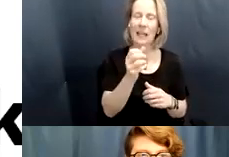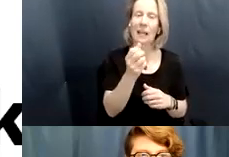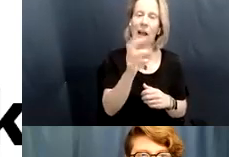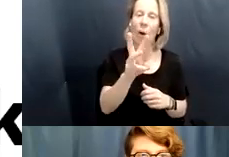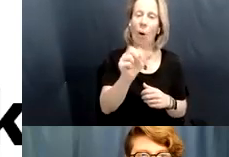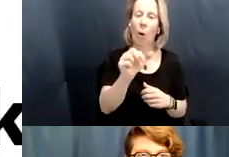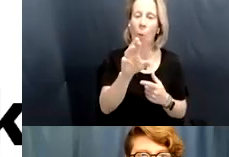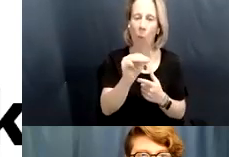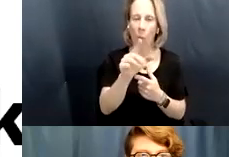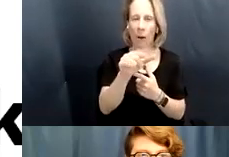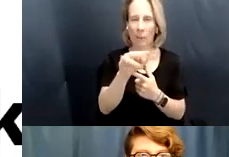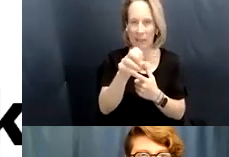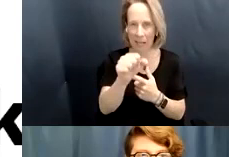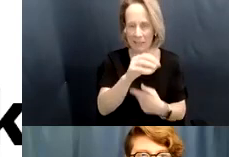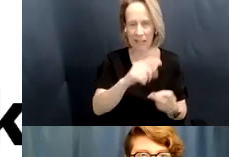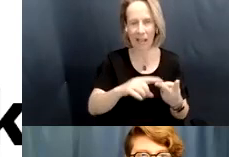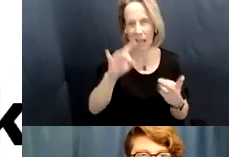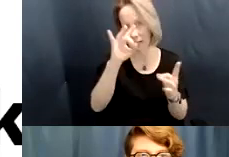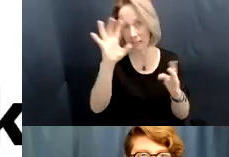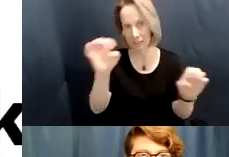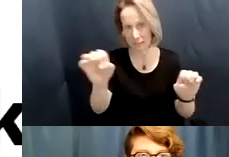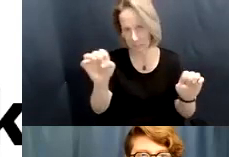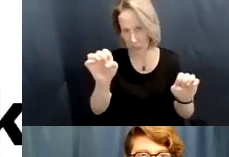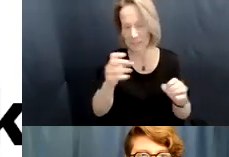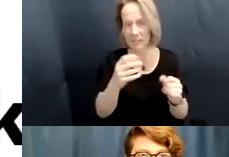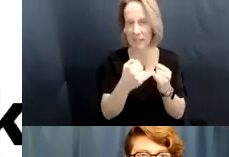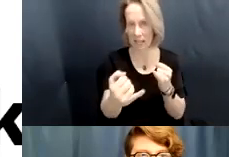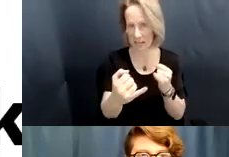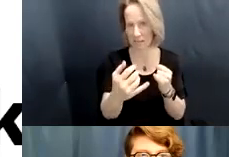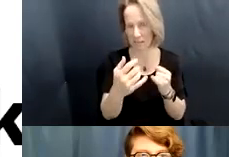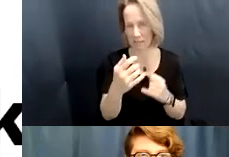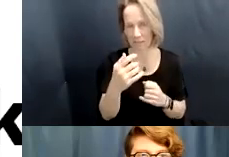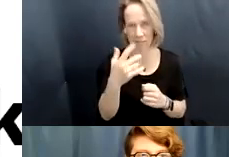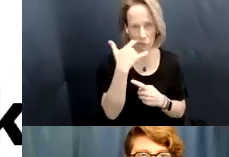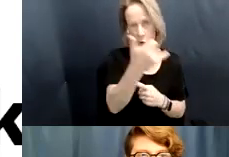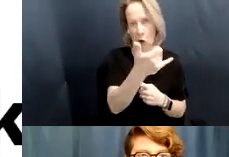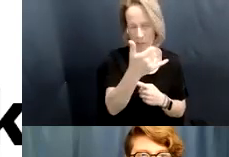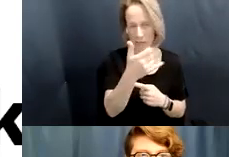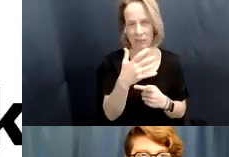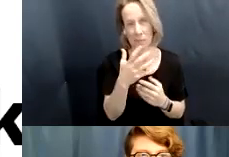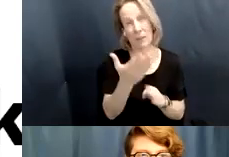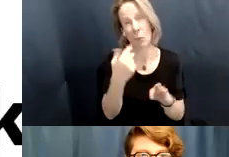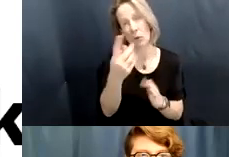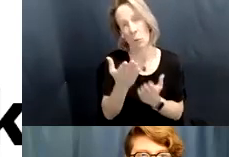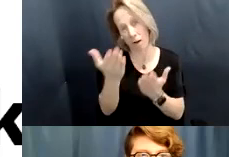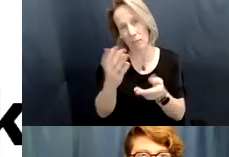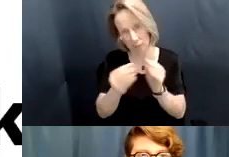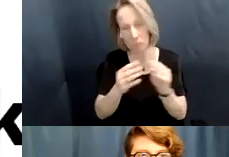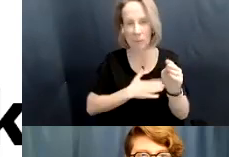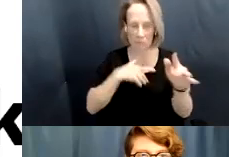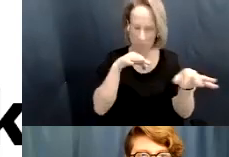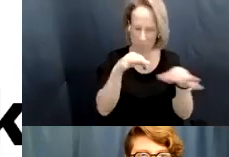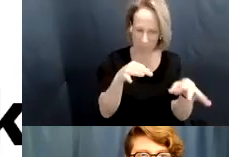you explain the differences between a warm line and a crisis line before you offer those numbers. And remember, of course,